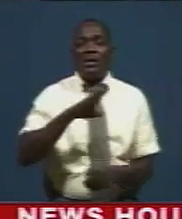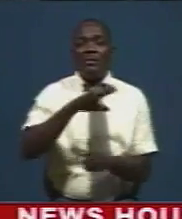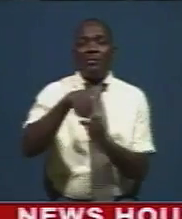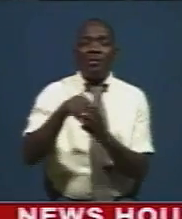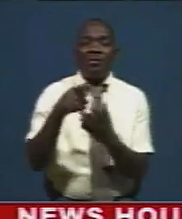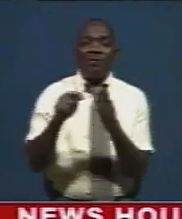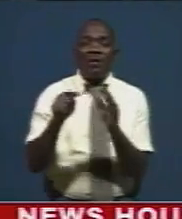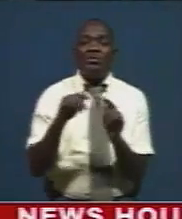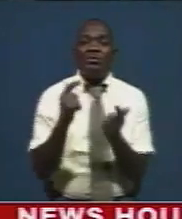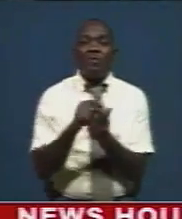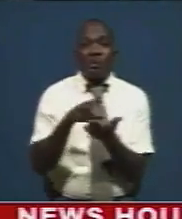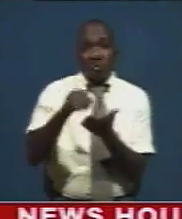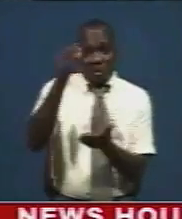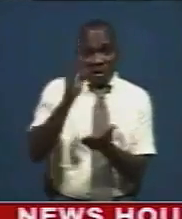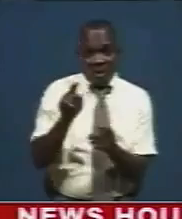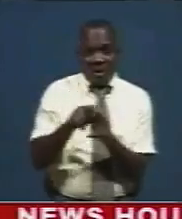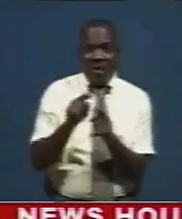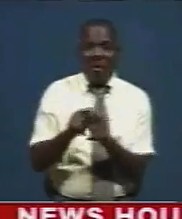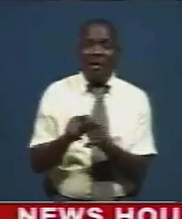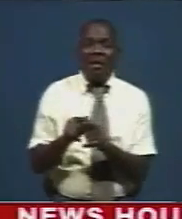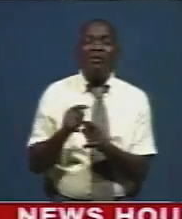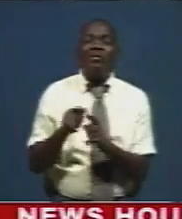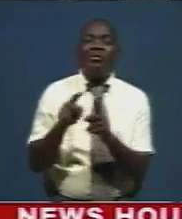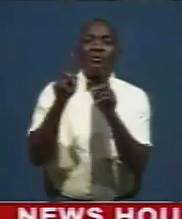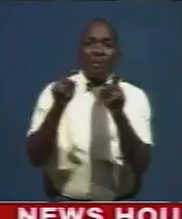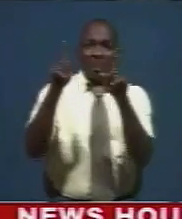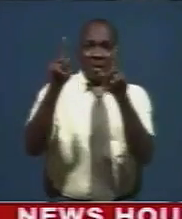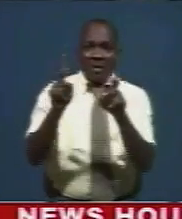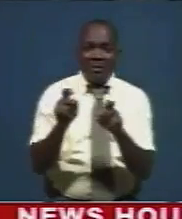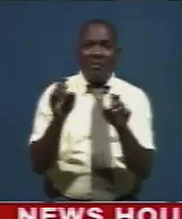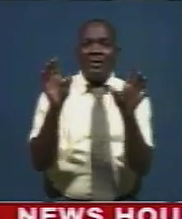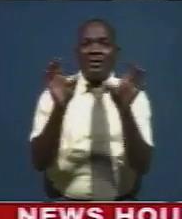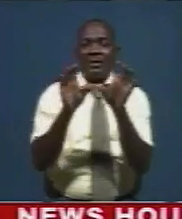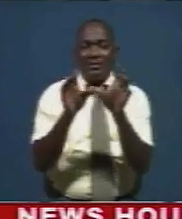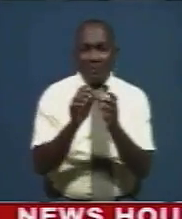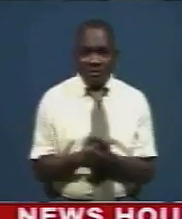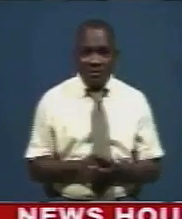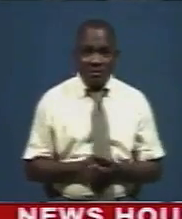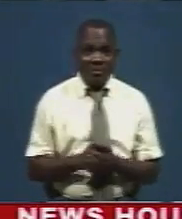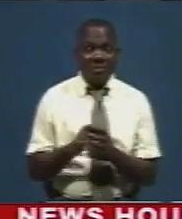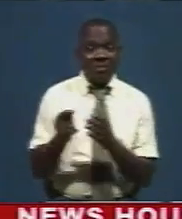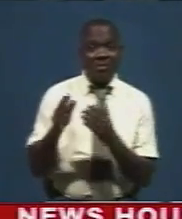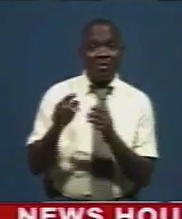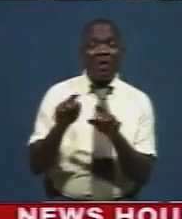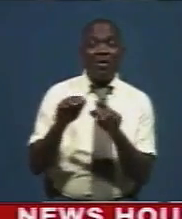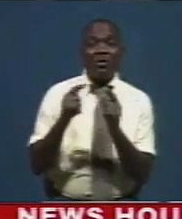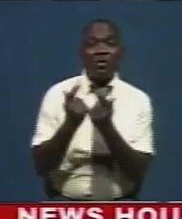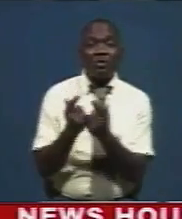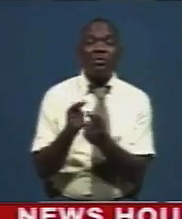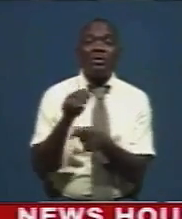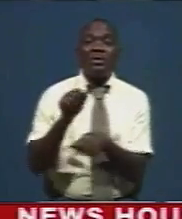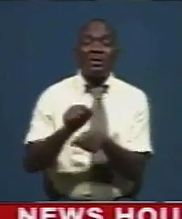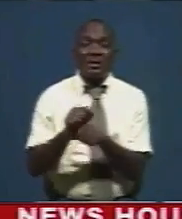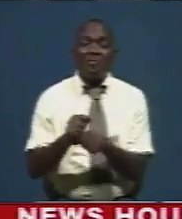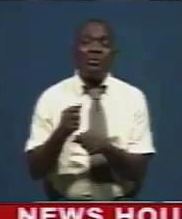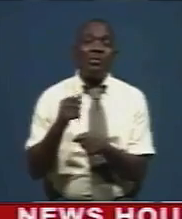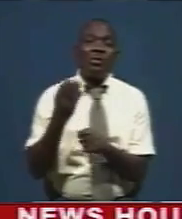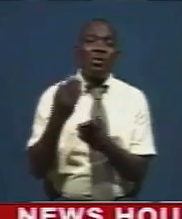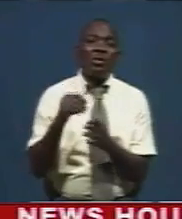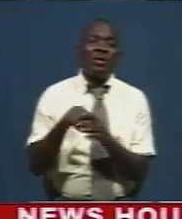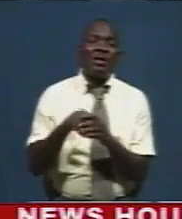first batch of students to sit for the Cambridge School Certificate. His batch of students also pioneered